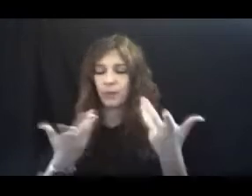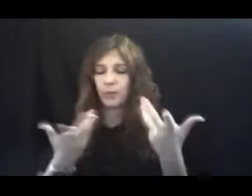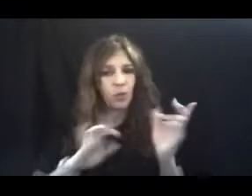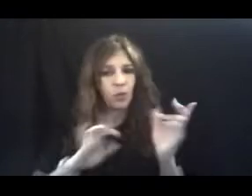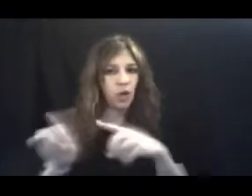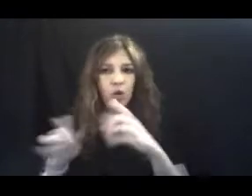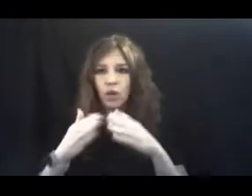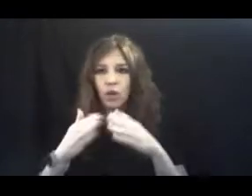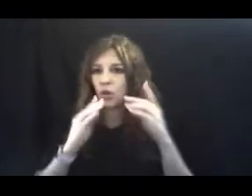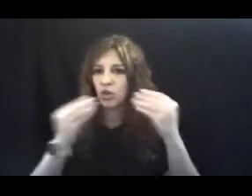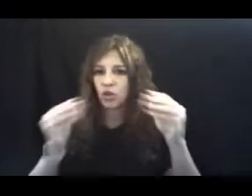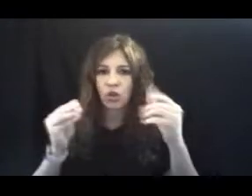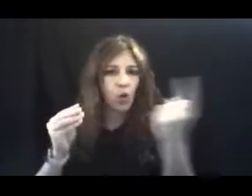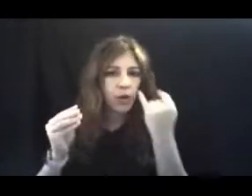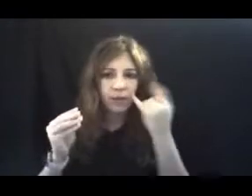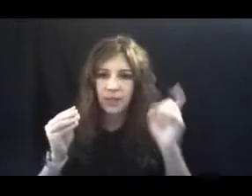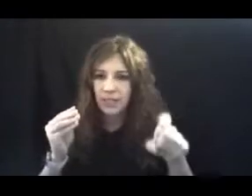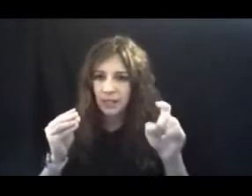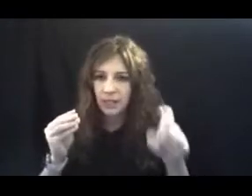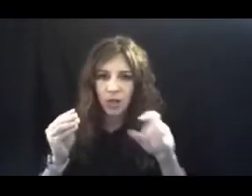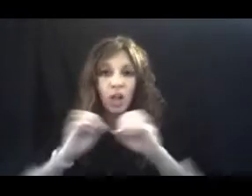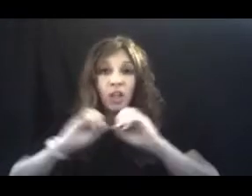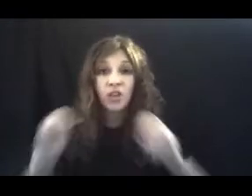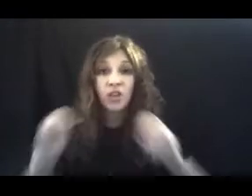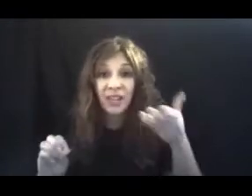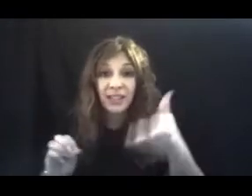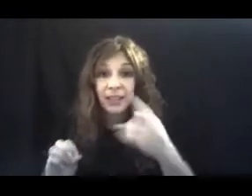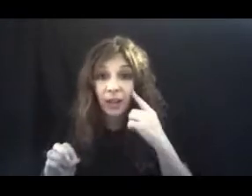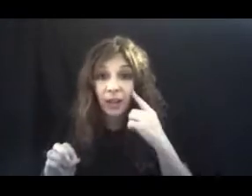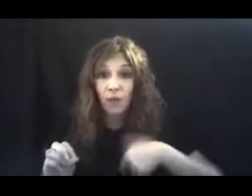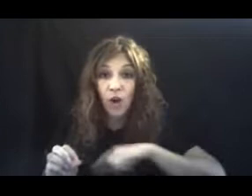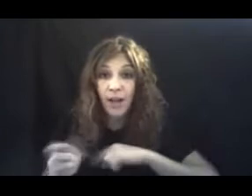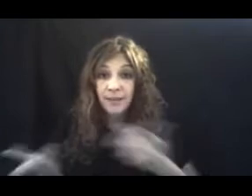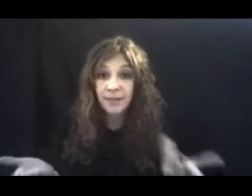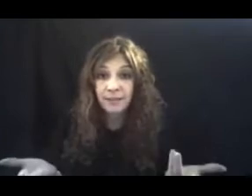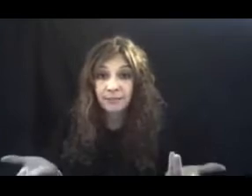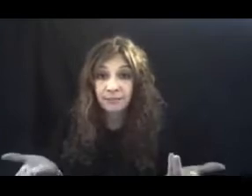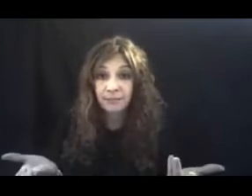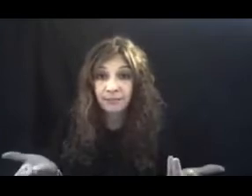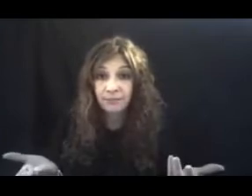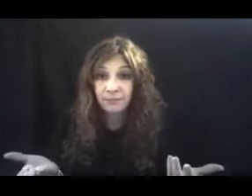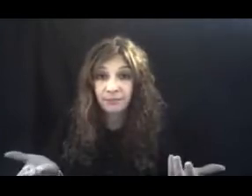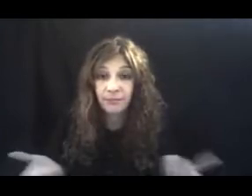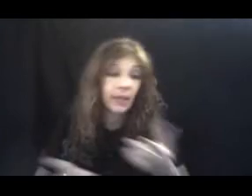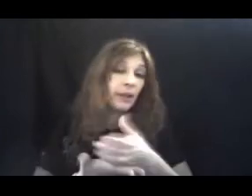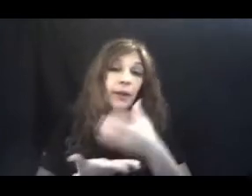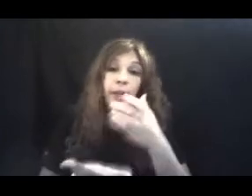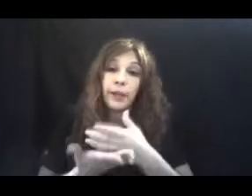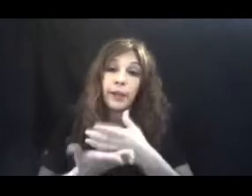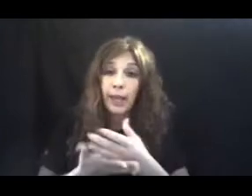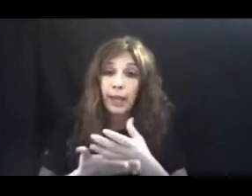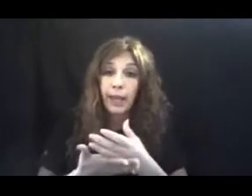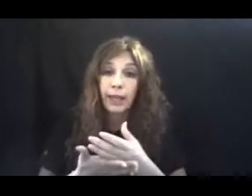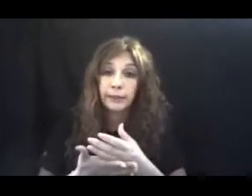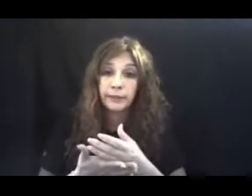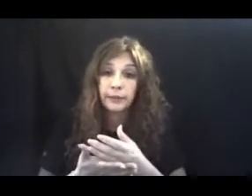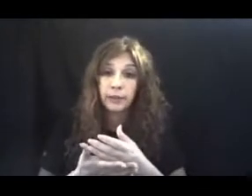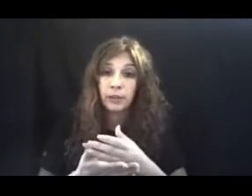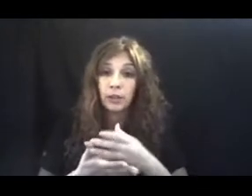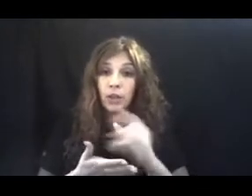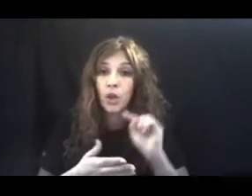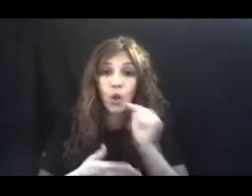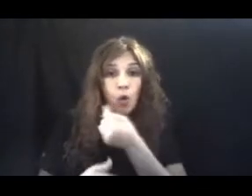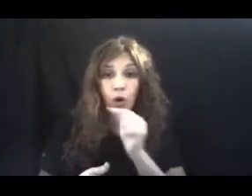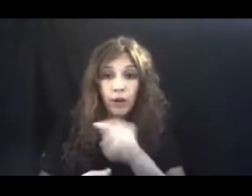necessary, because there's nothing there for us besides getting a can of corn, and that's